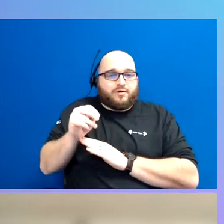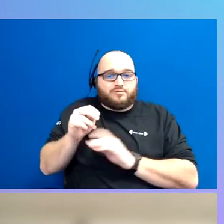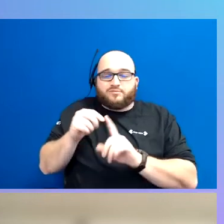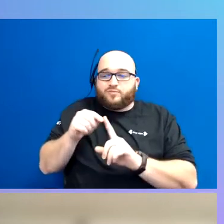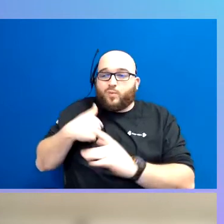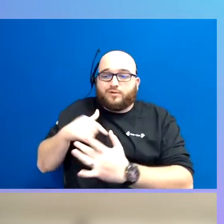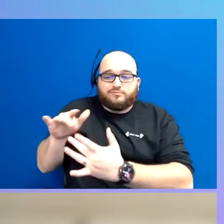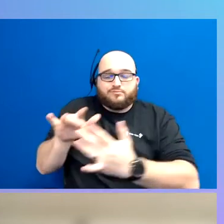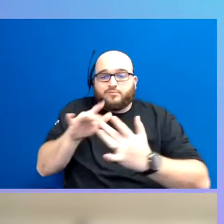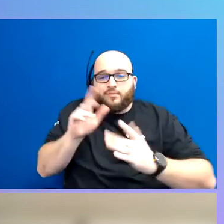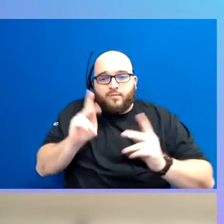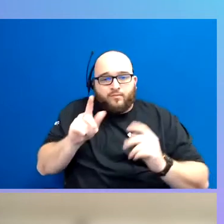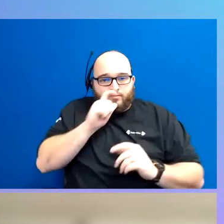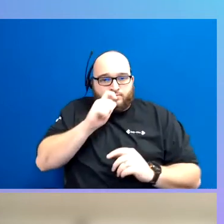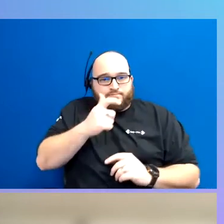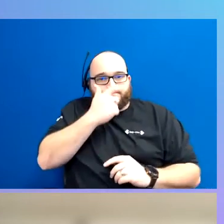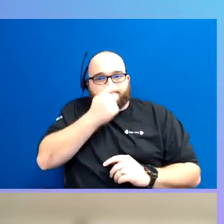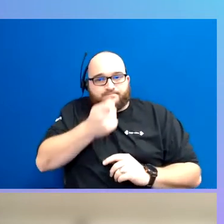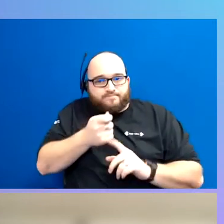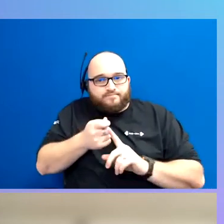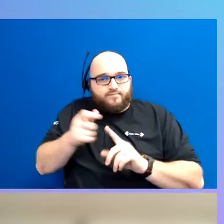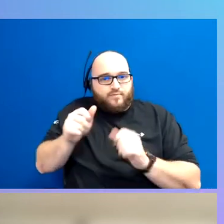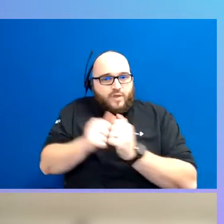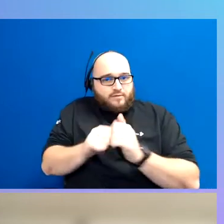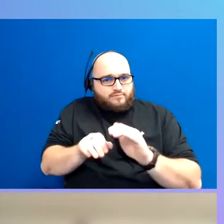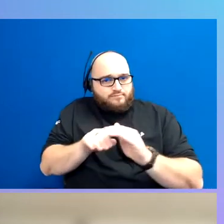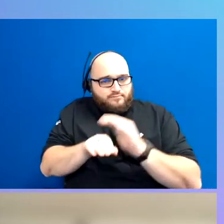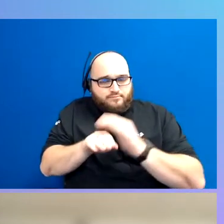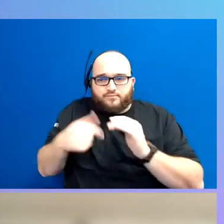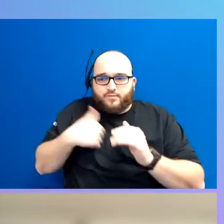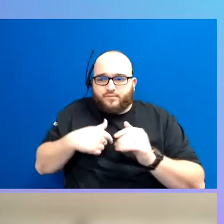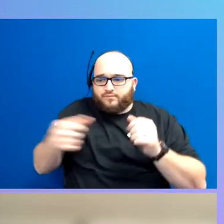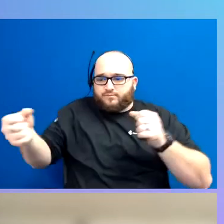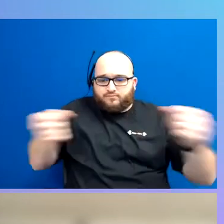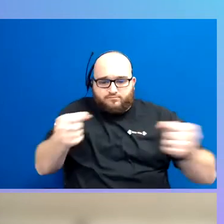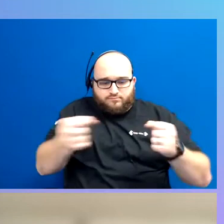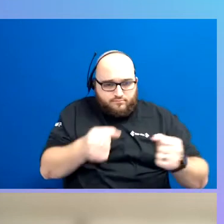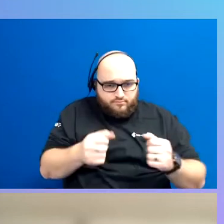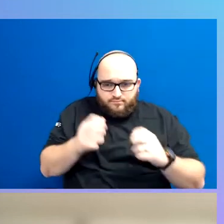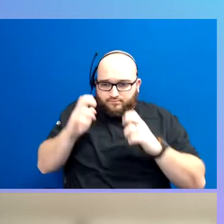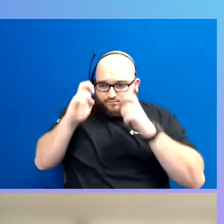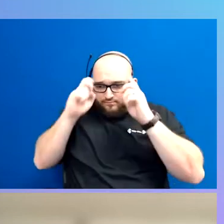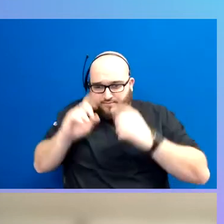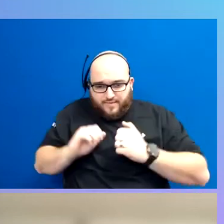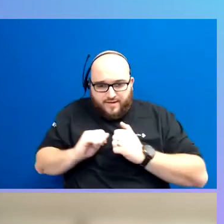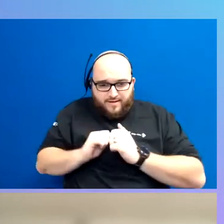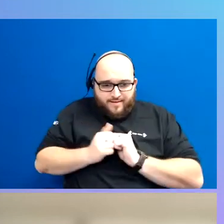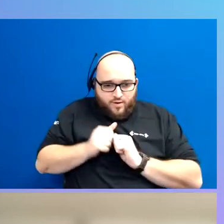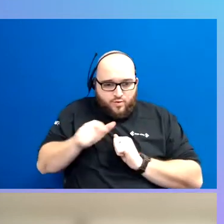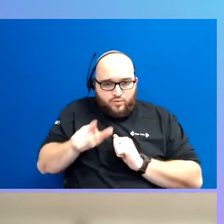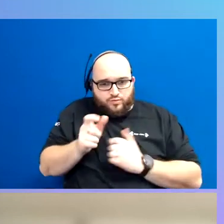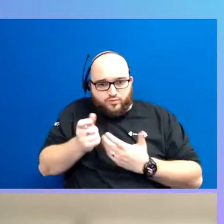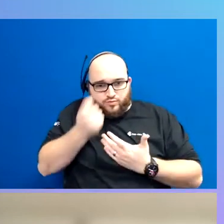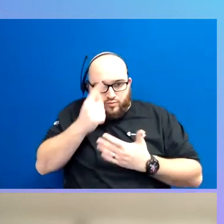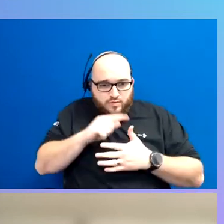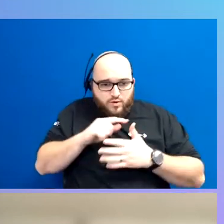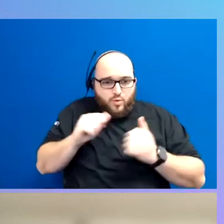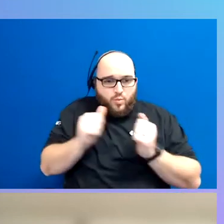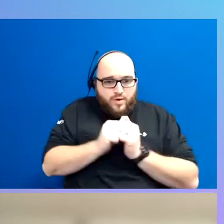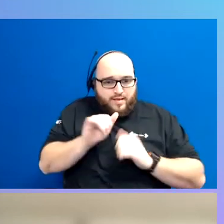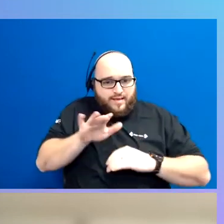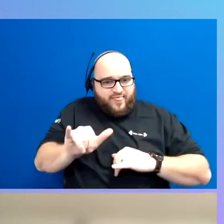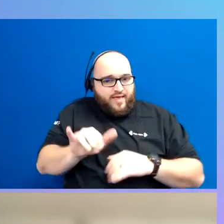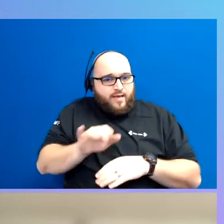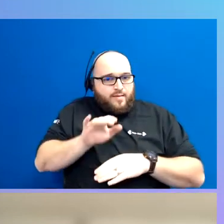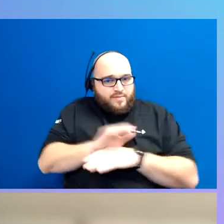in accessibility. And we brought them together, we helped educate them and helped to drive understanding across the business.